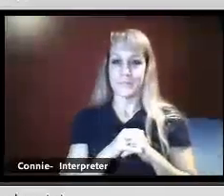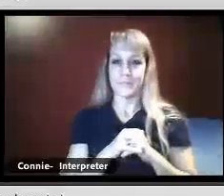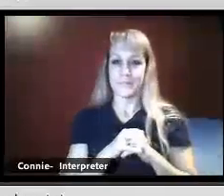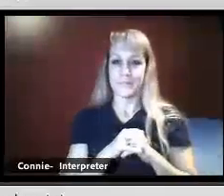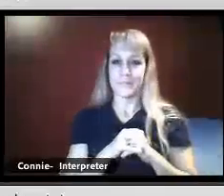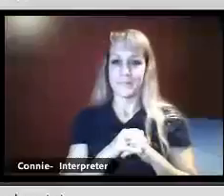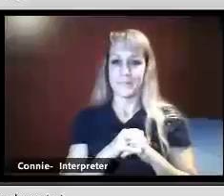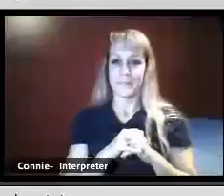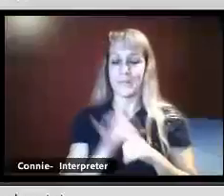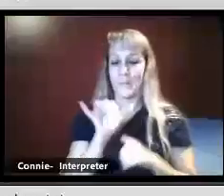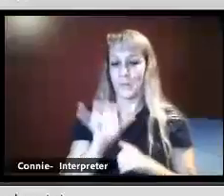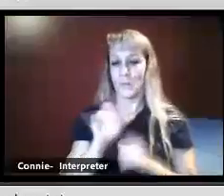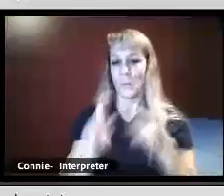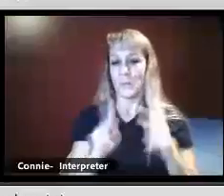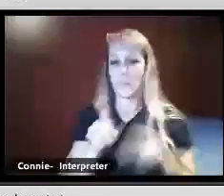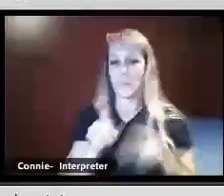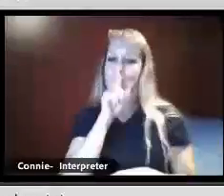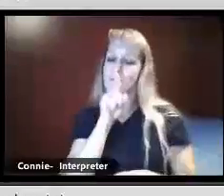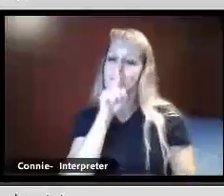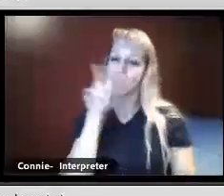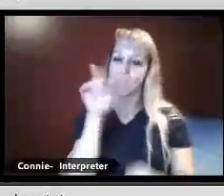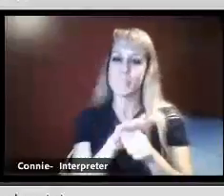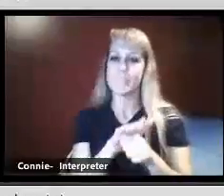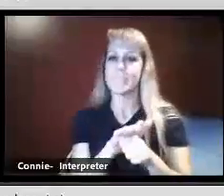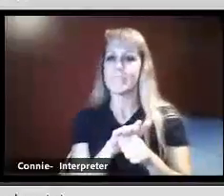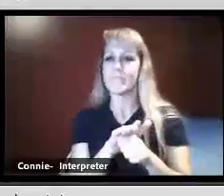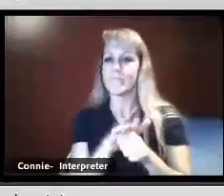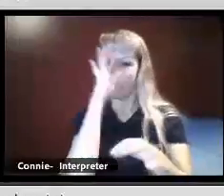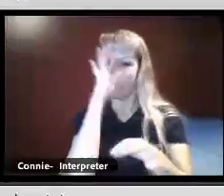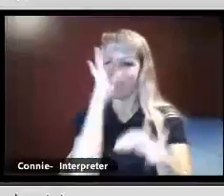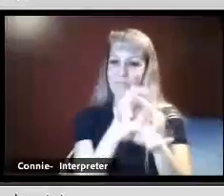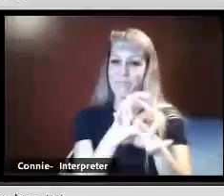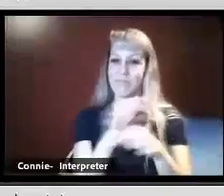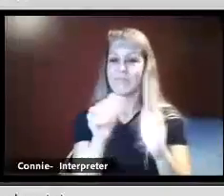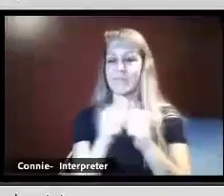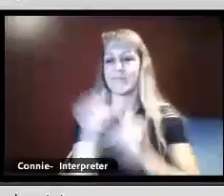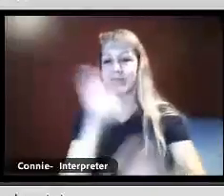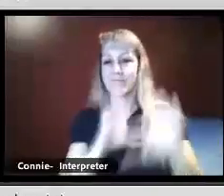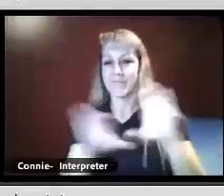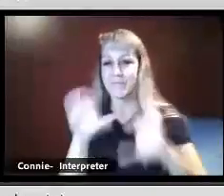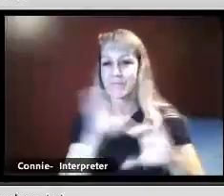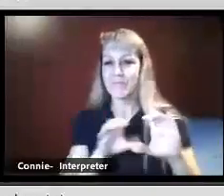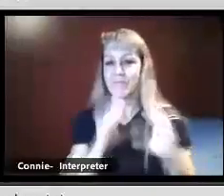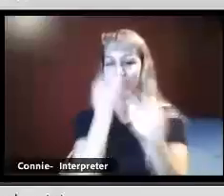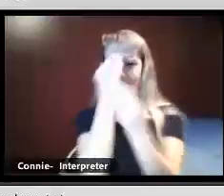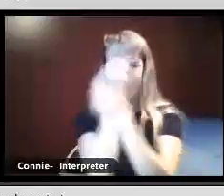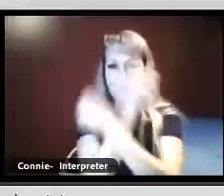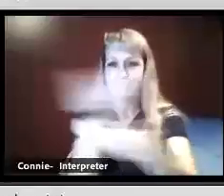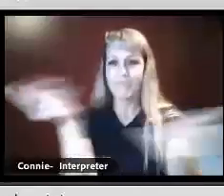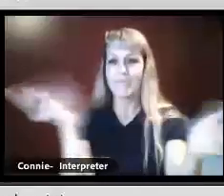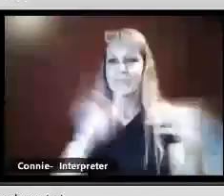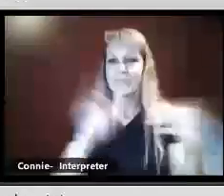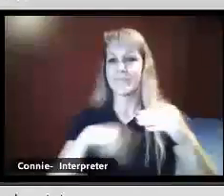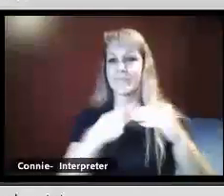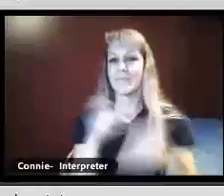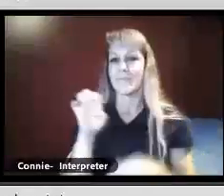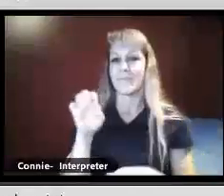So these folks are very dedicated to chemistry and to spreading the good word about the elements.